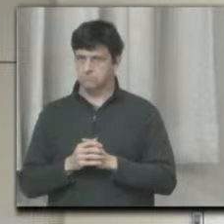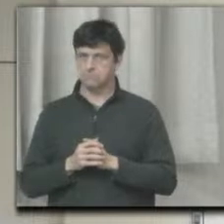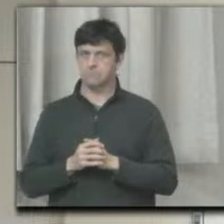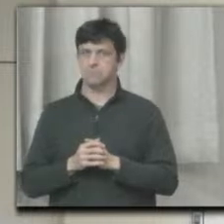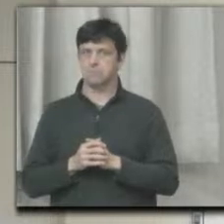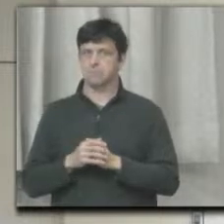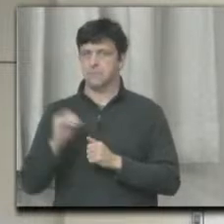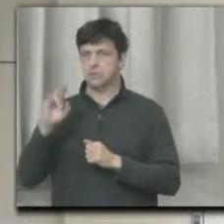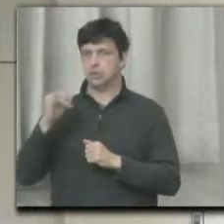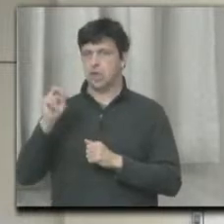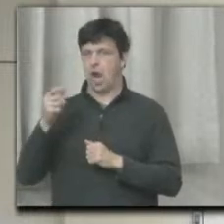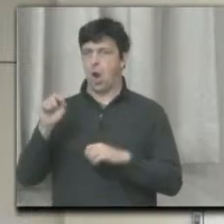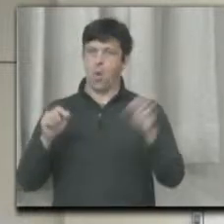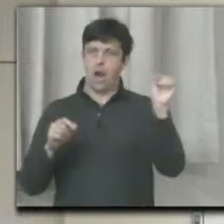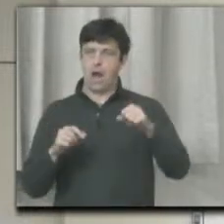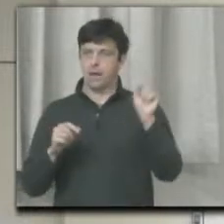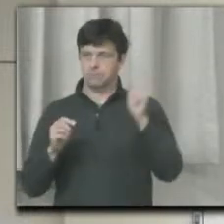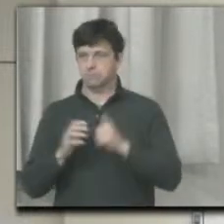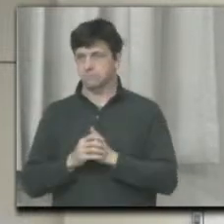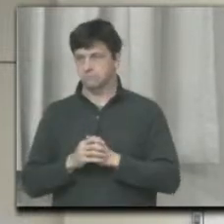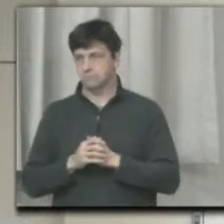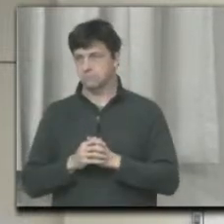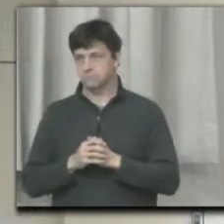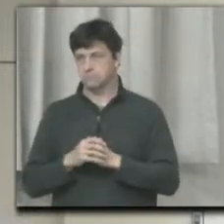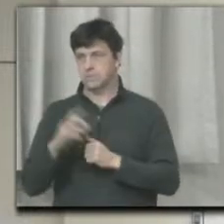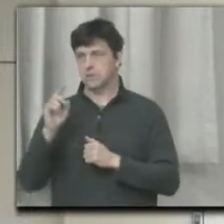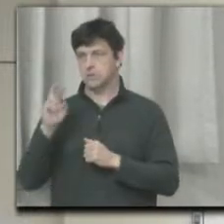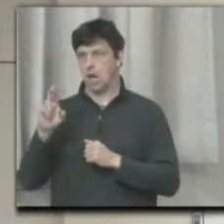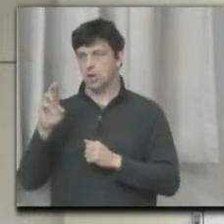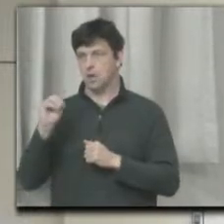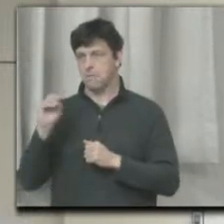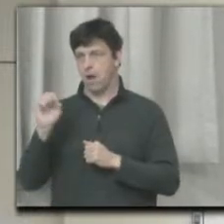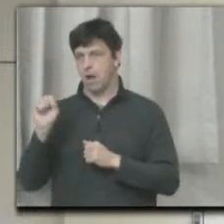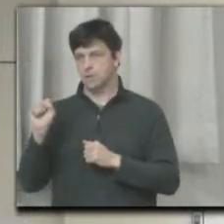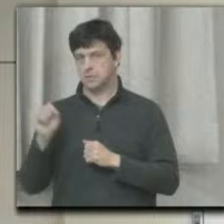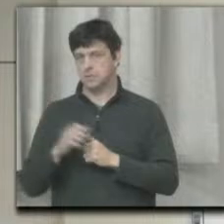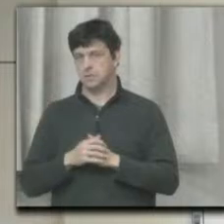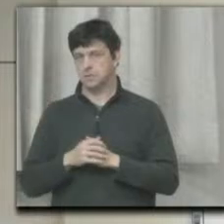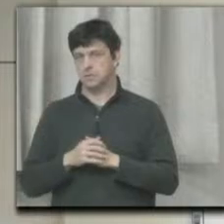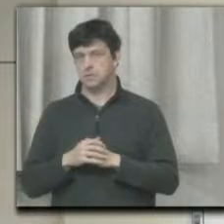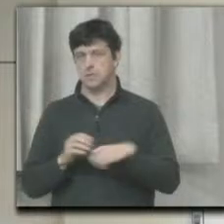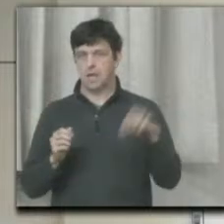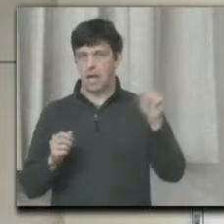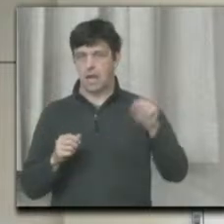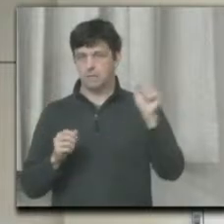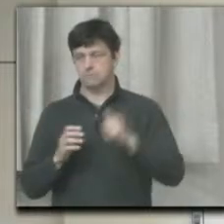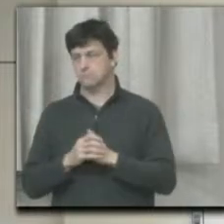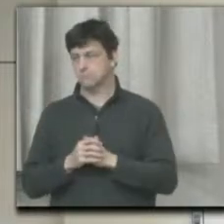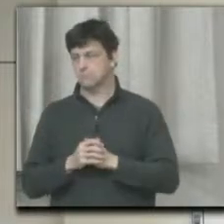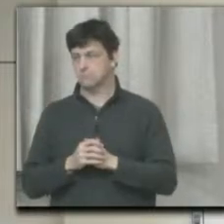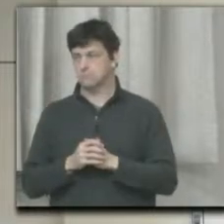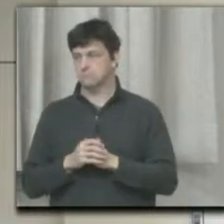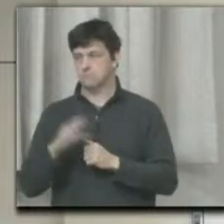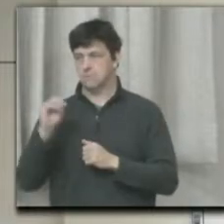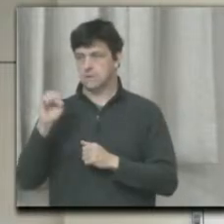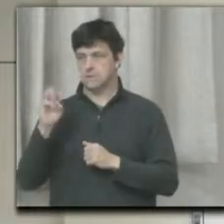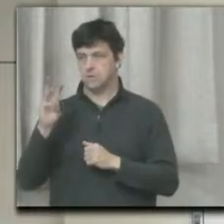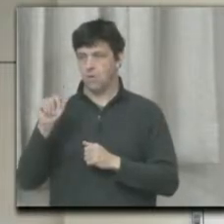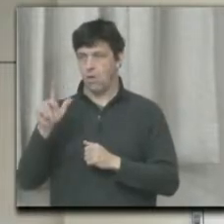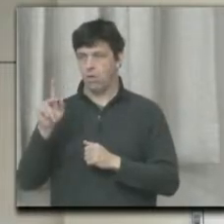Mr. Jongo. Aye. Dr. Moss. Aye. Ms.